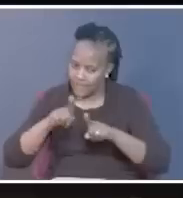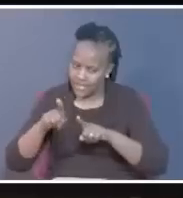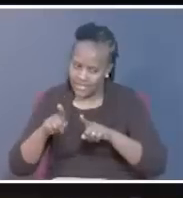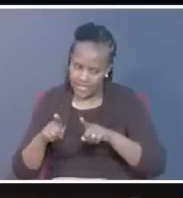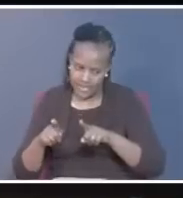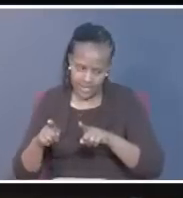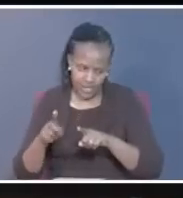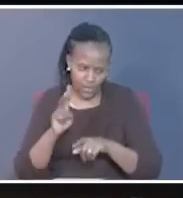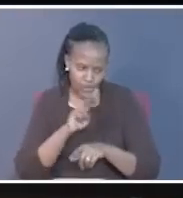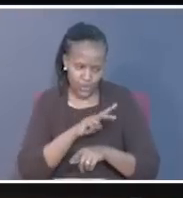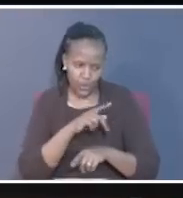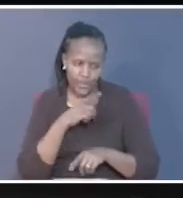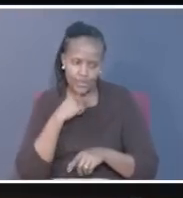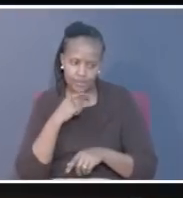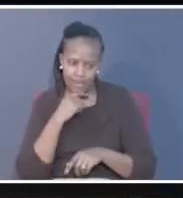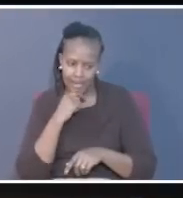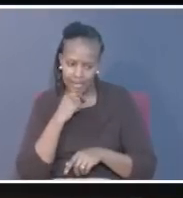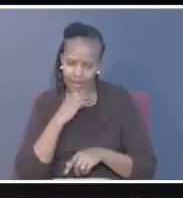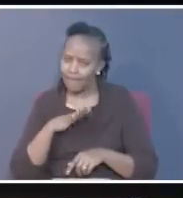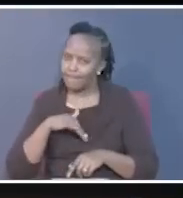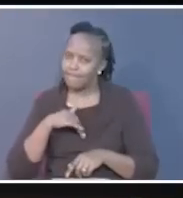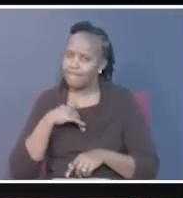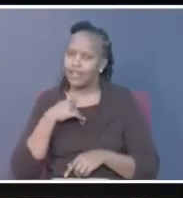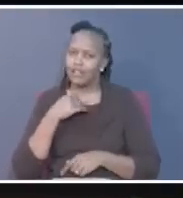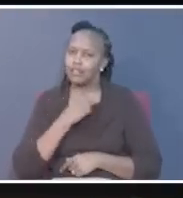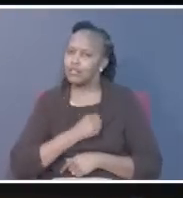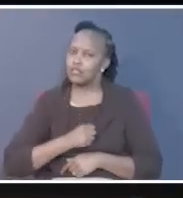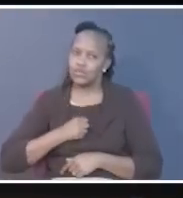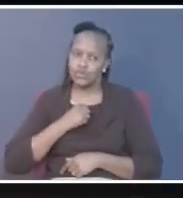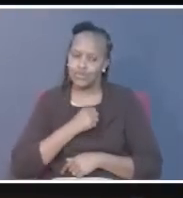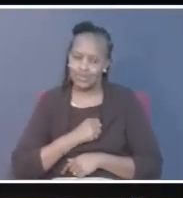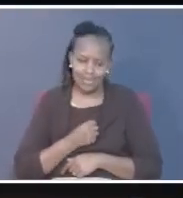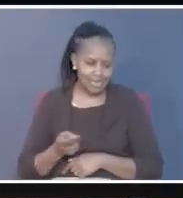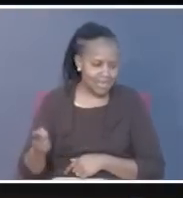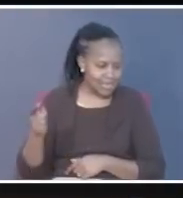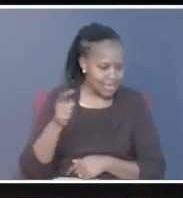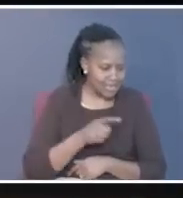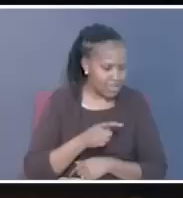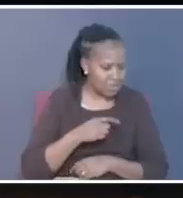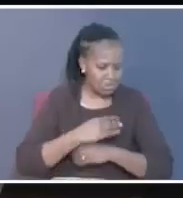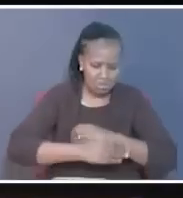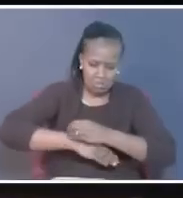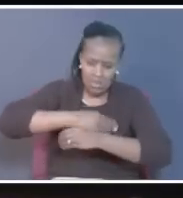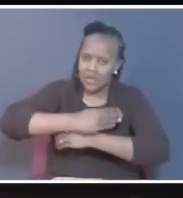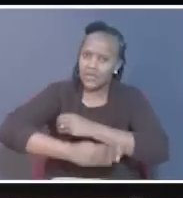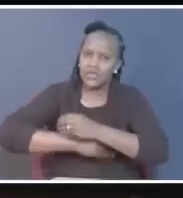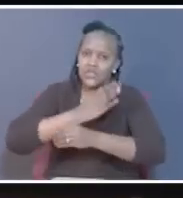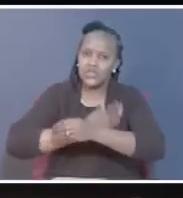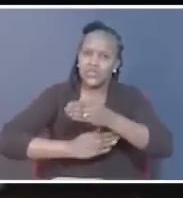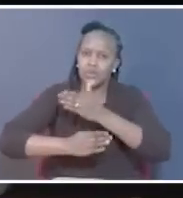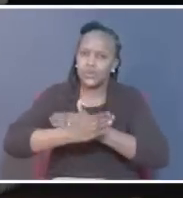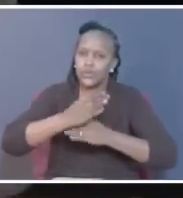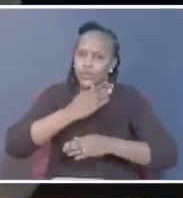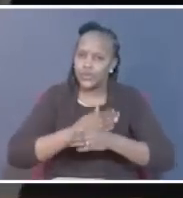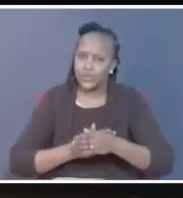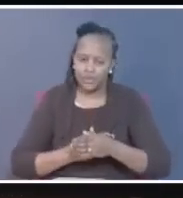felt compassion and came to him and bandaged up his wounds, pouring oil and wine on them. And he